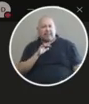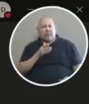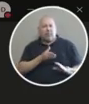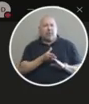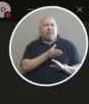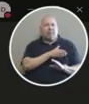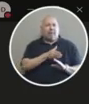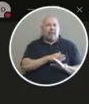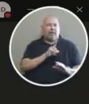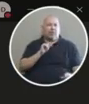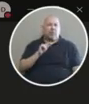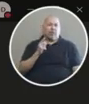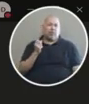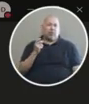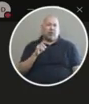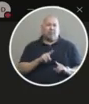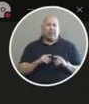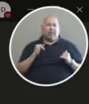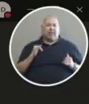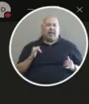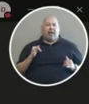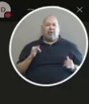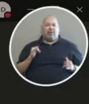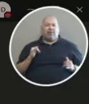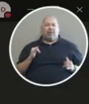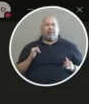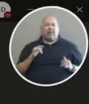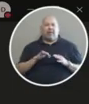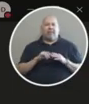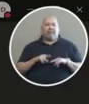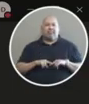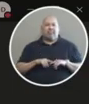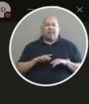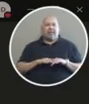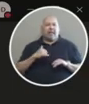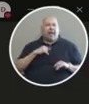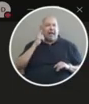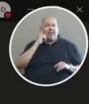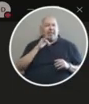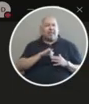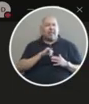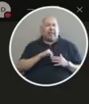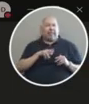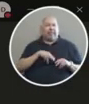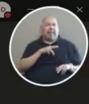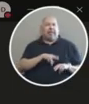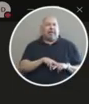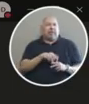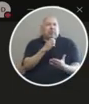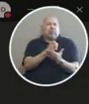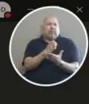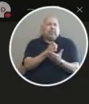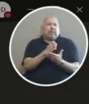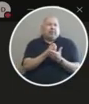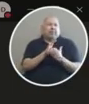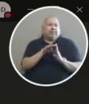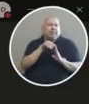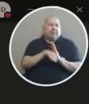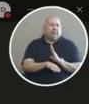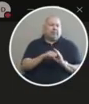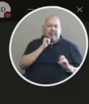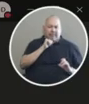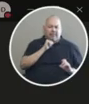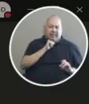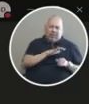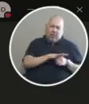back in 2012, but now that this impending, I think this this national economic downturn is national. It's not